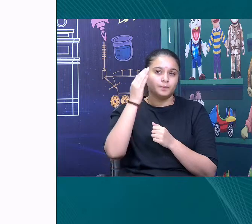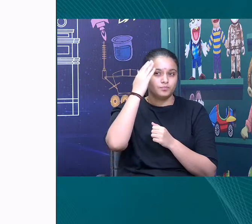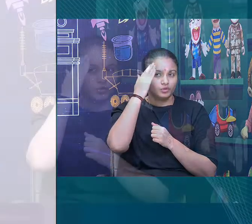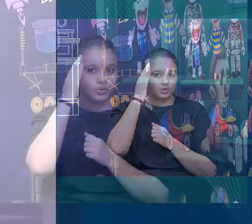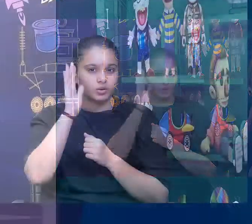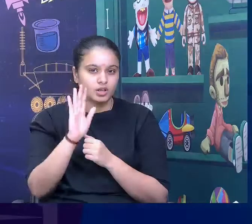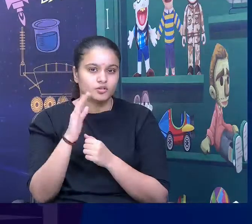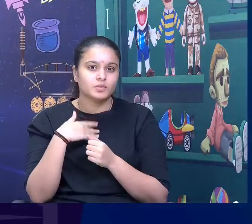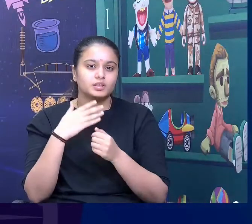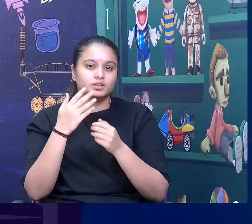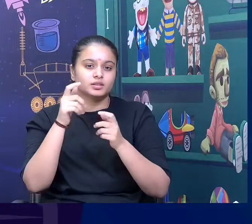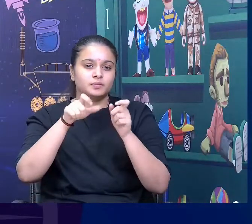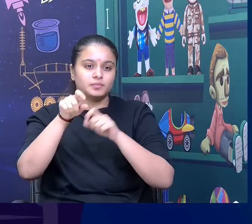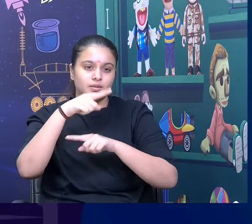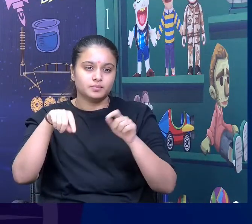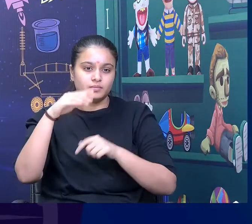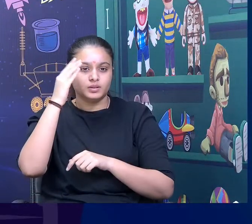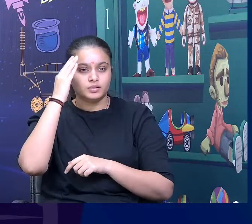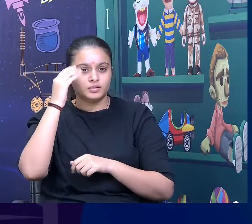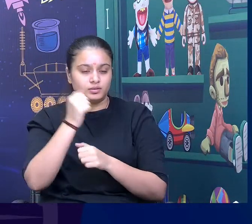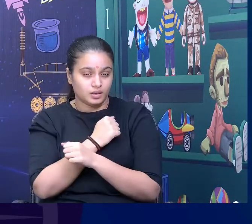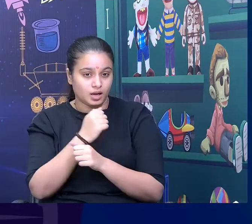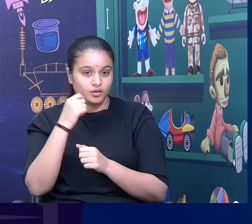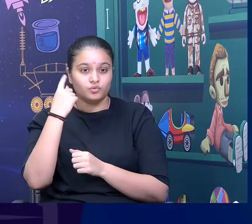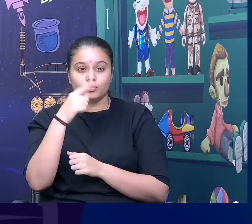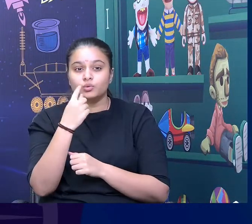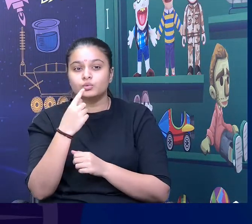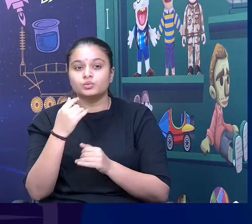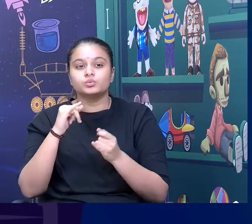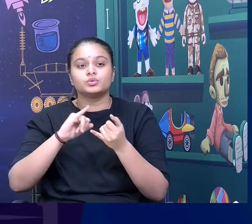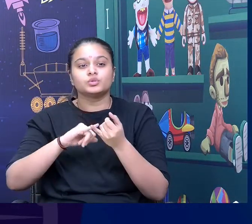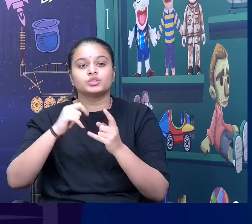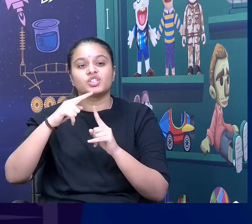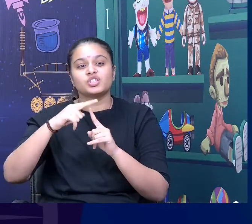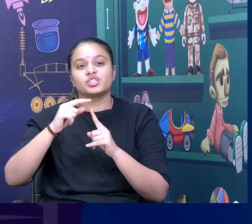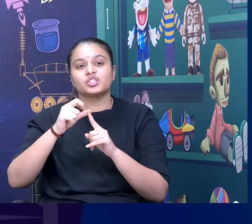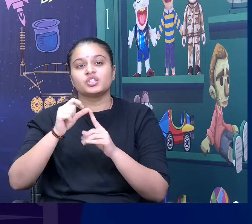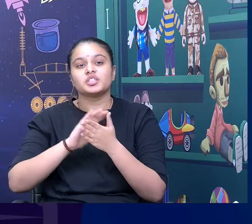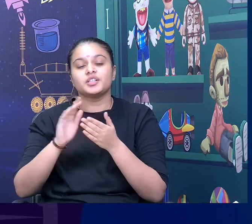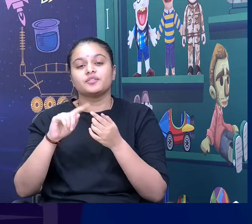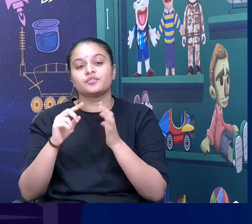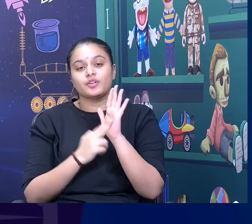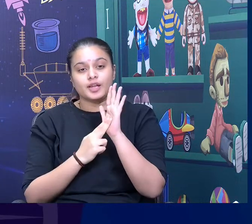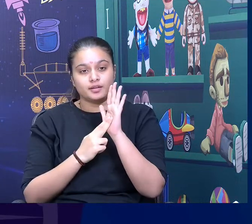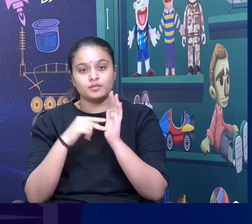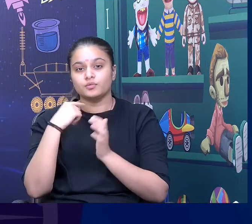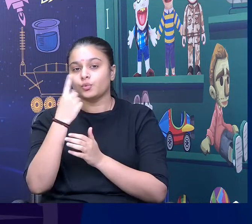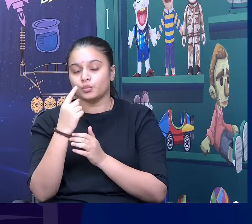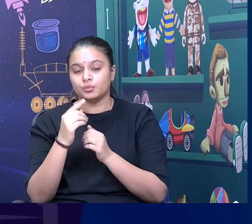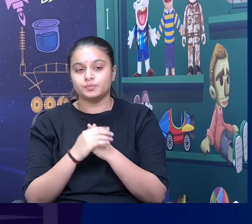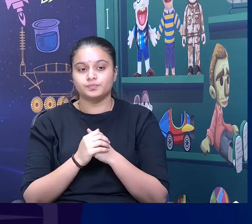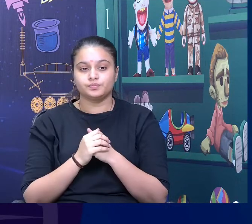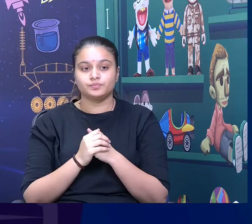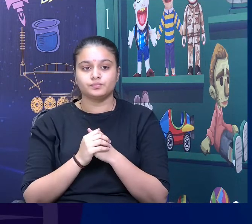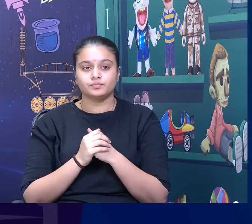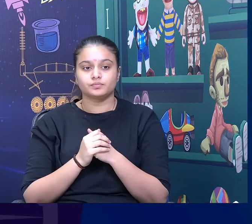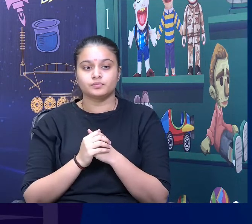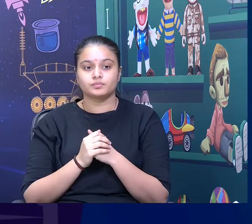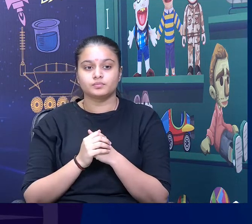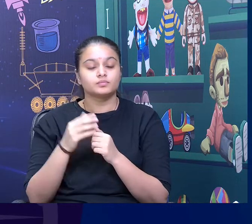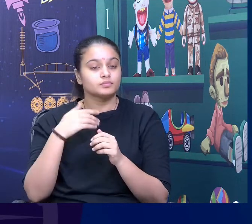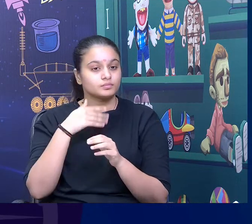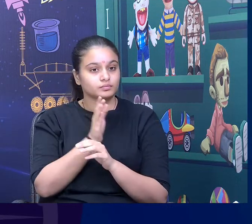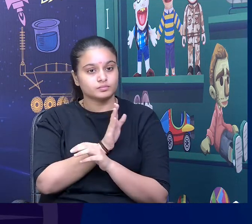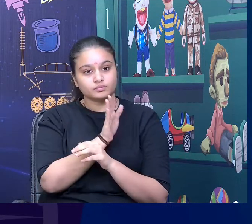our viewers definitely they would love to know about who is Stephen Hawking. All right, great. So, he visited Mr. Stephen